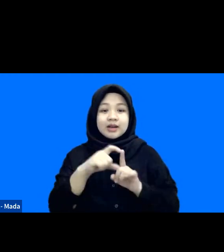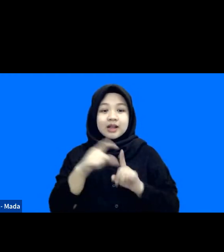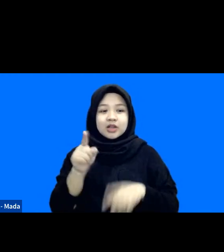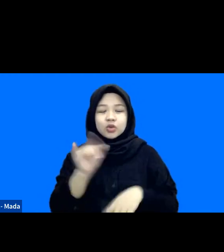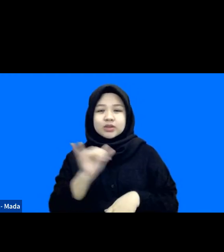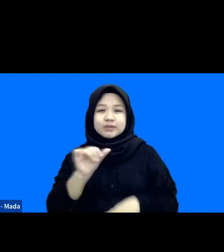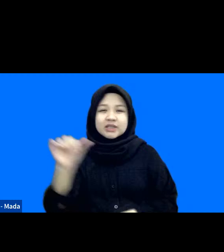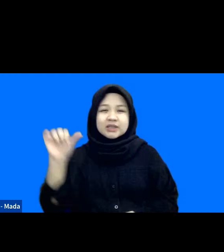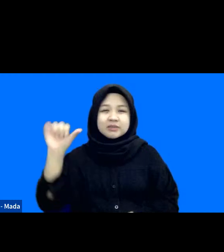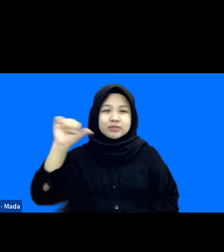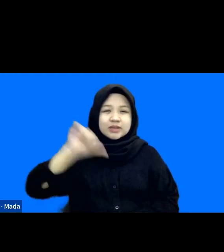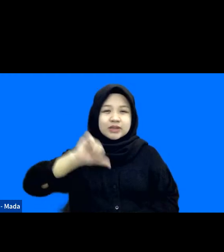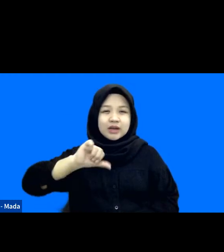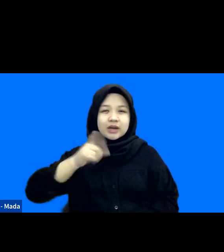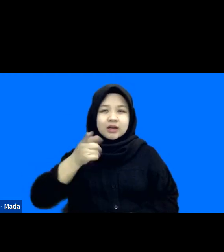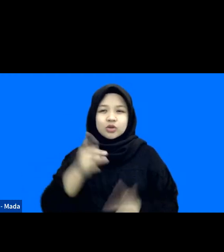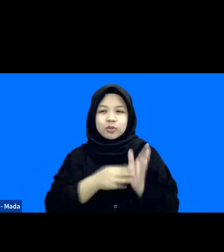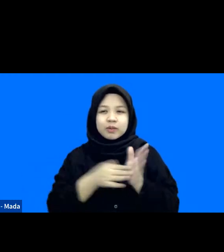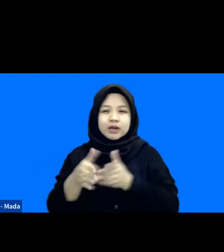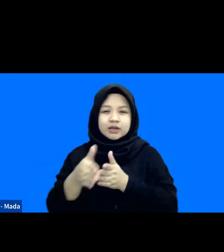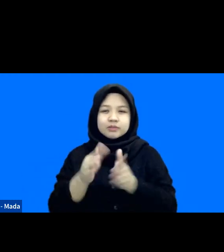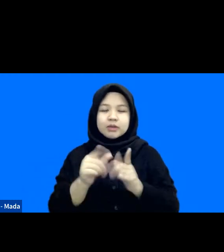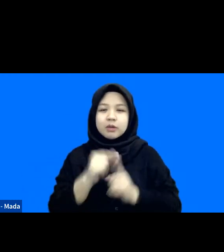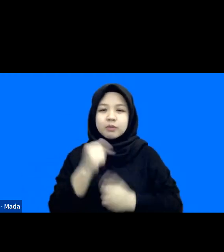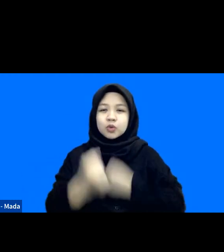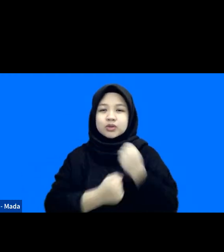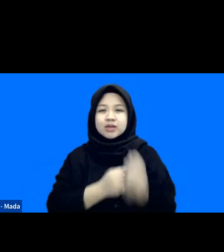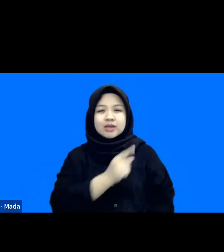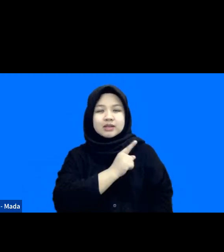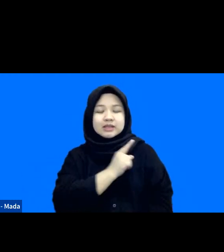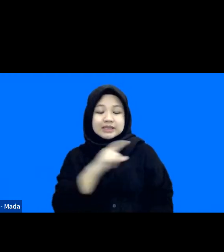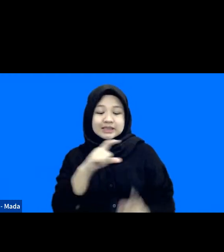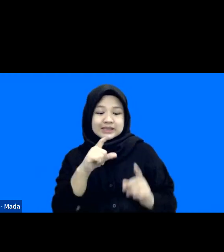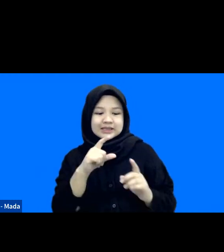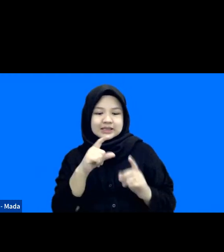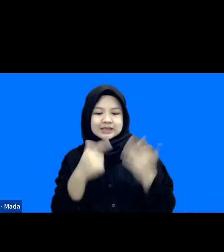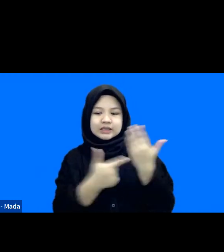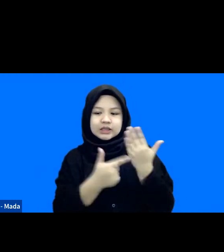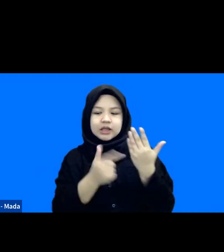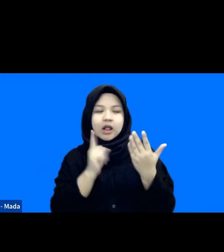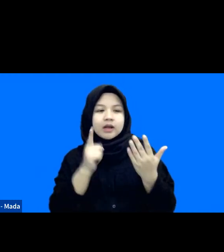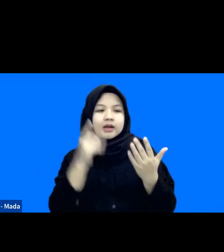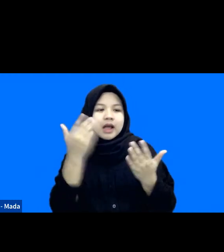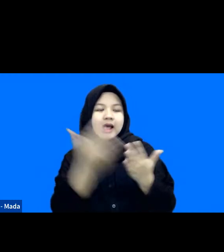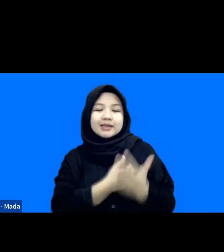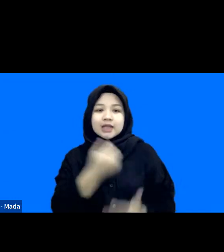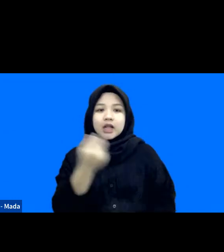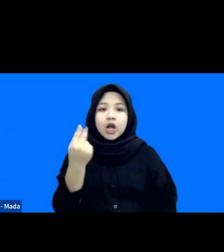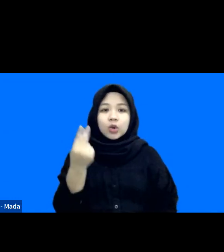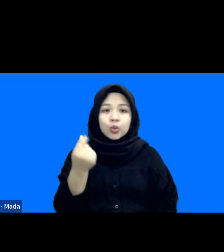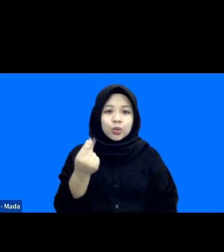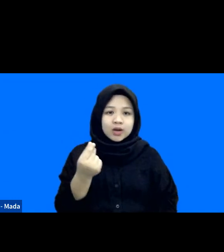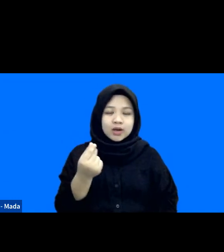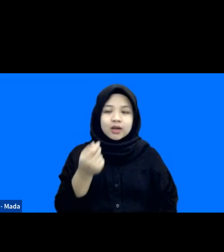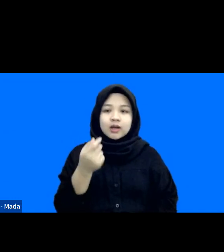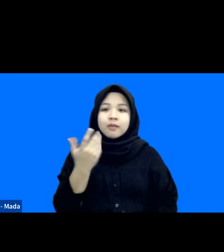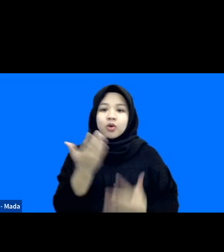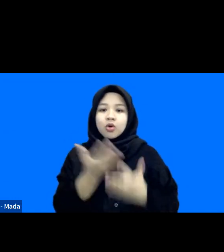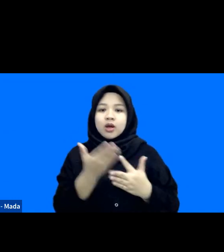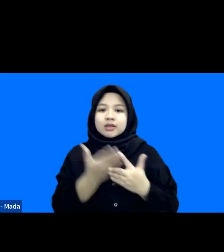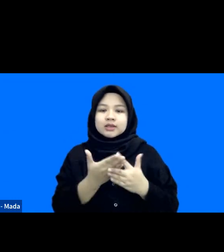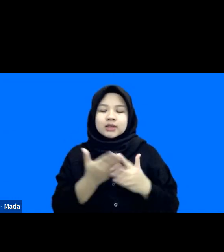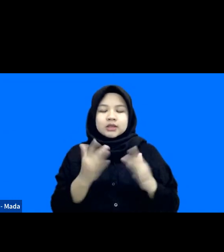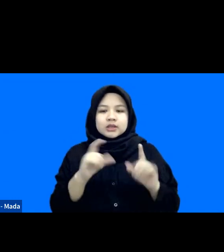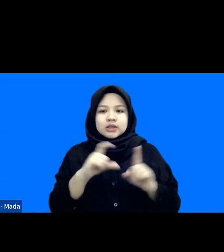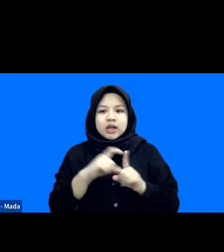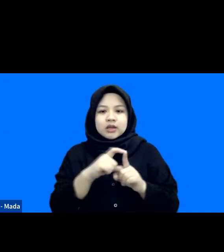by which digital companies are going to make money. And therefore, they're going to be ruthless about accessing data, collecting data. They will sell it, they will let